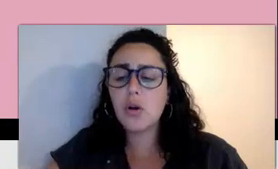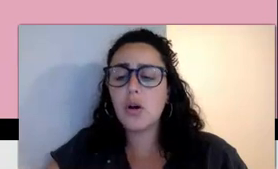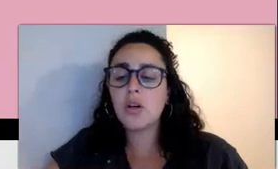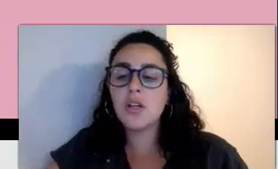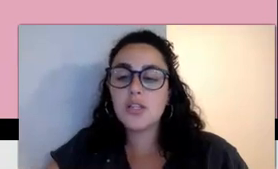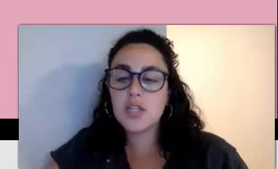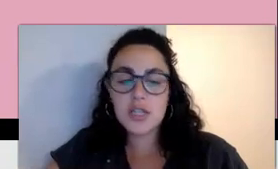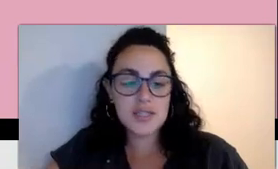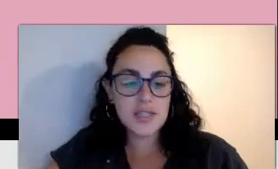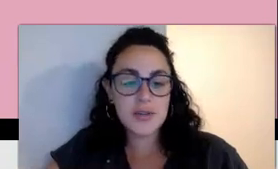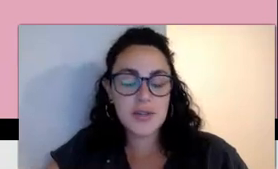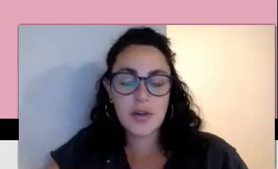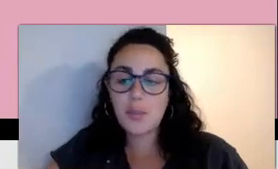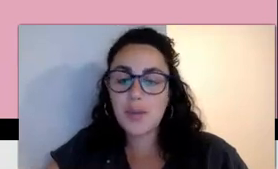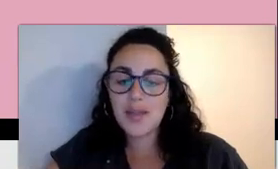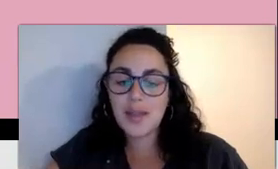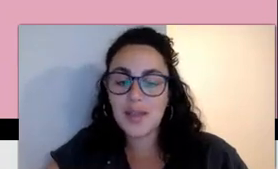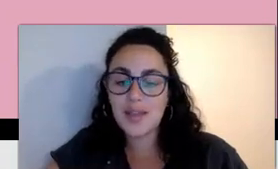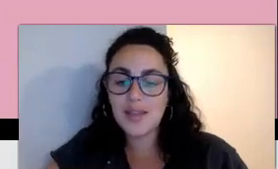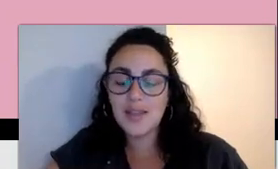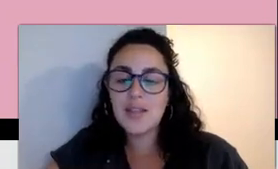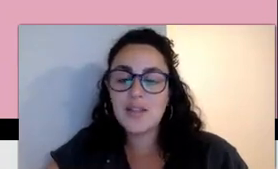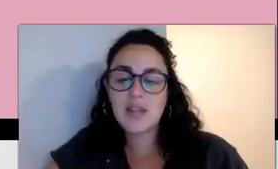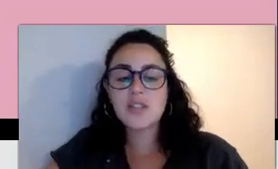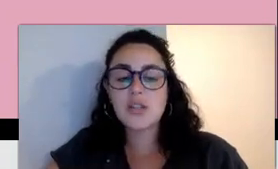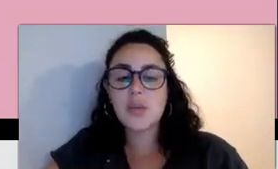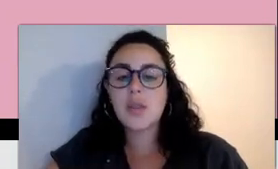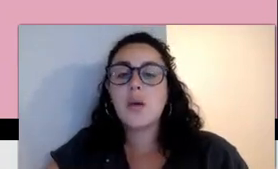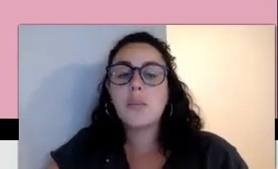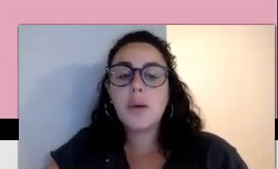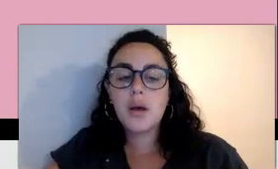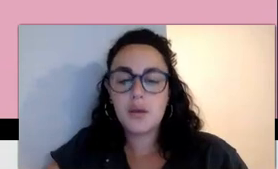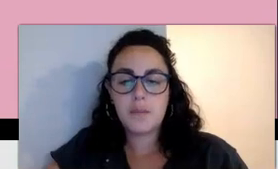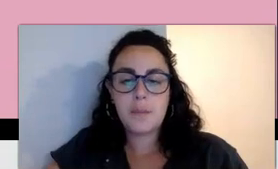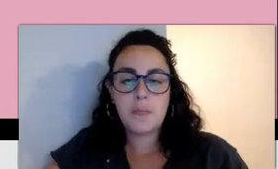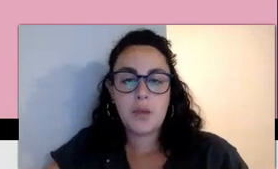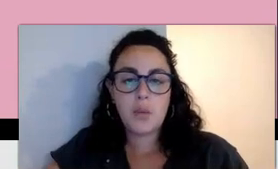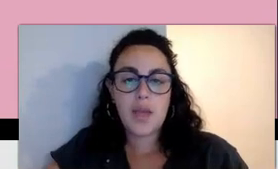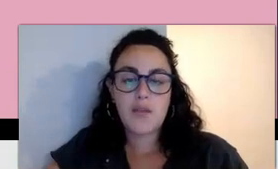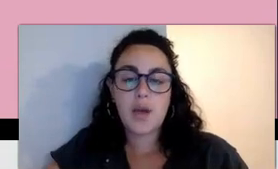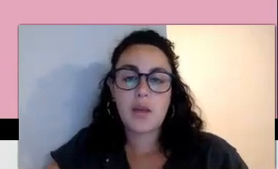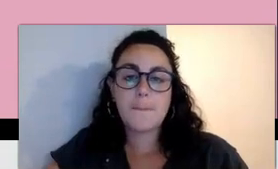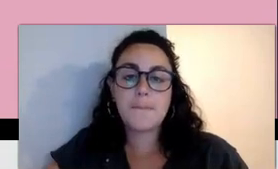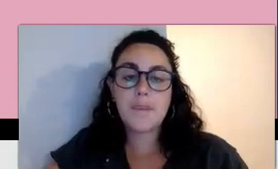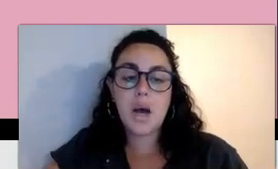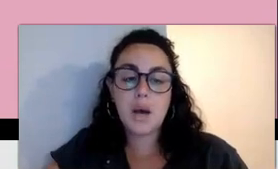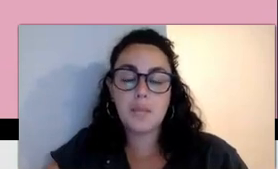have a, oh, look at this cute little pig. That starts with P. We have